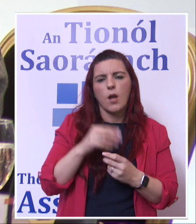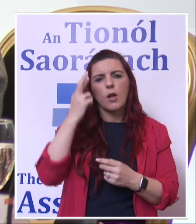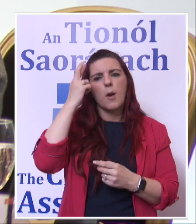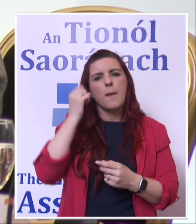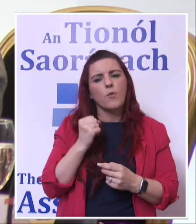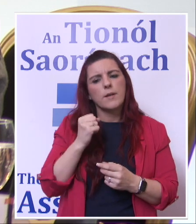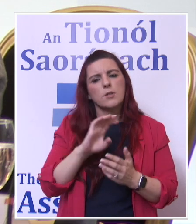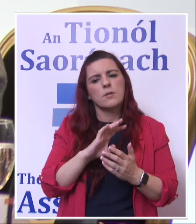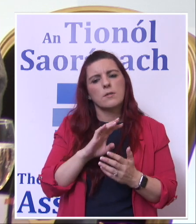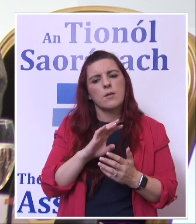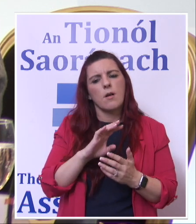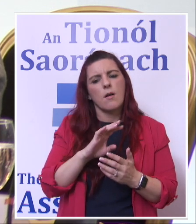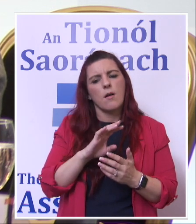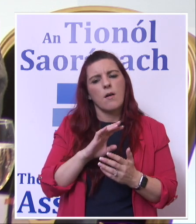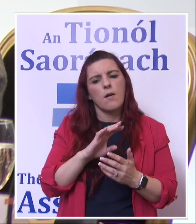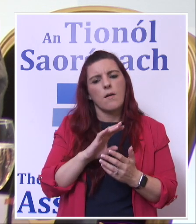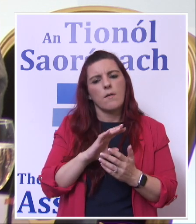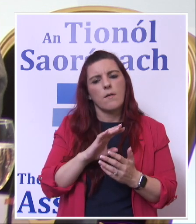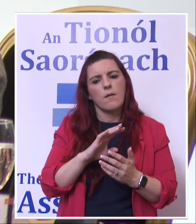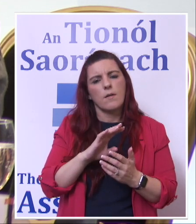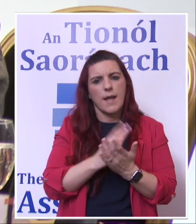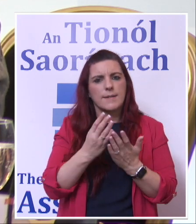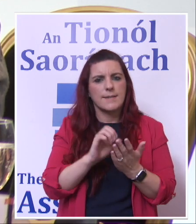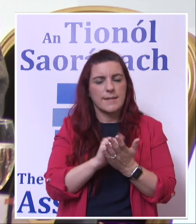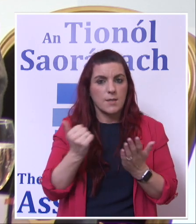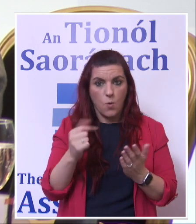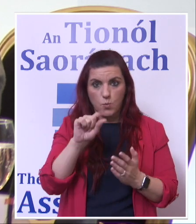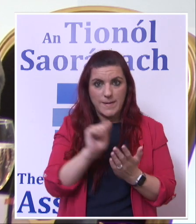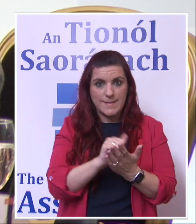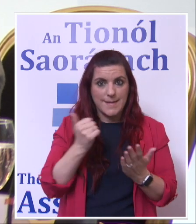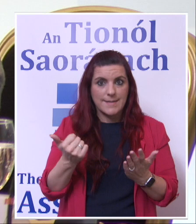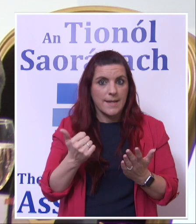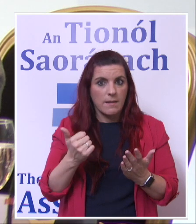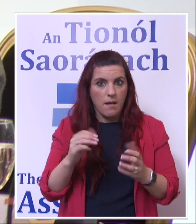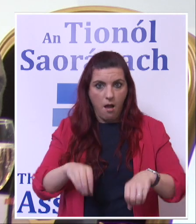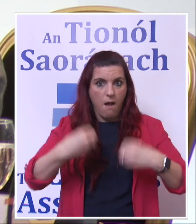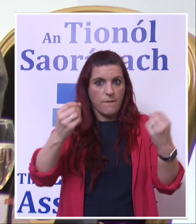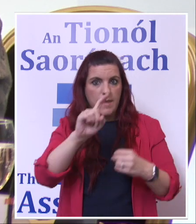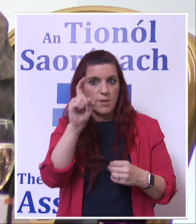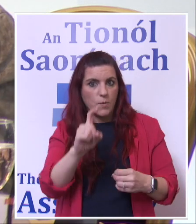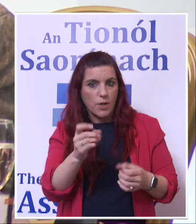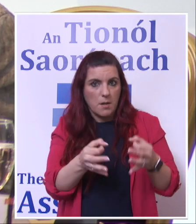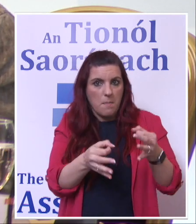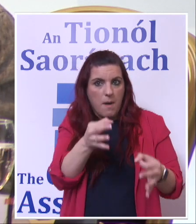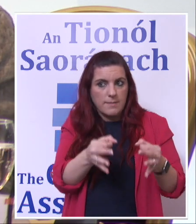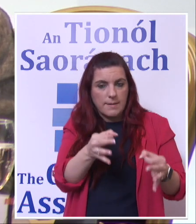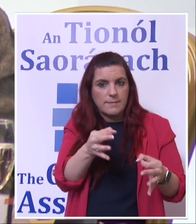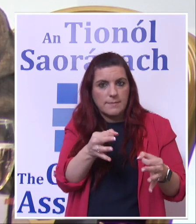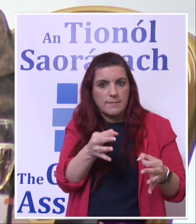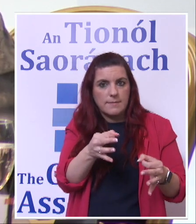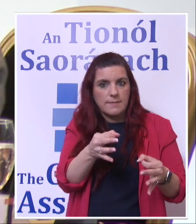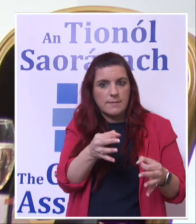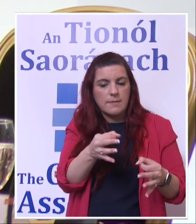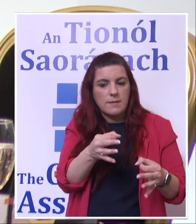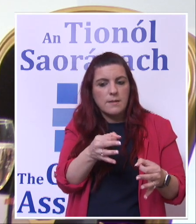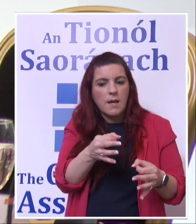commemoration cycle. So in 2016, this was started kind of to mark the centenary of 1916.